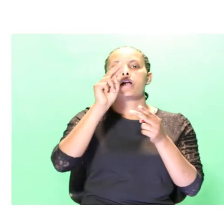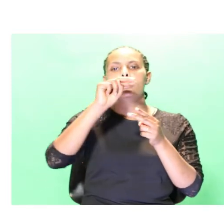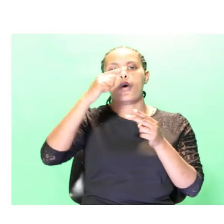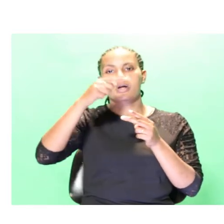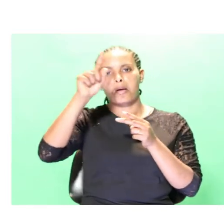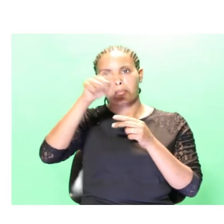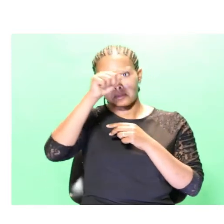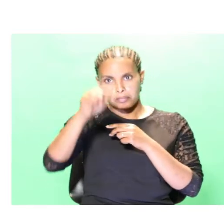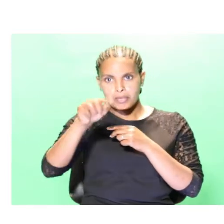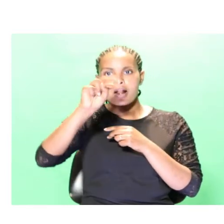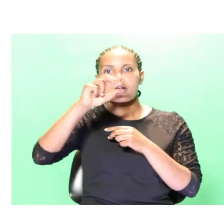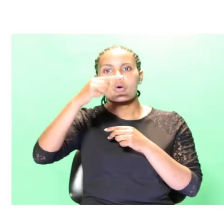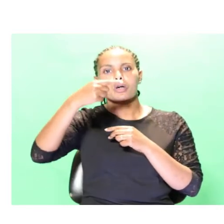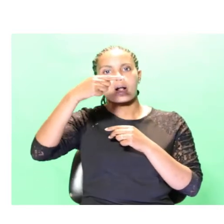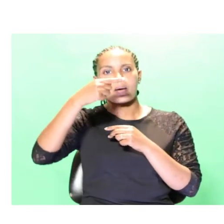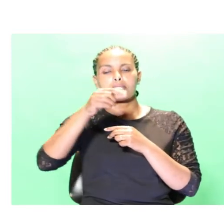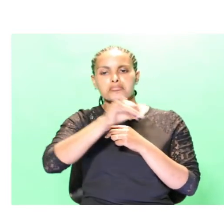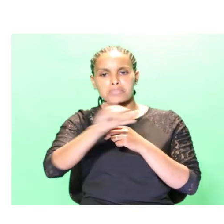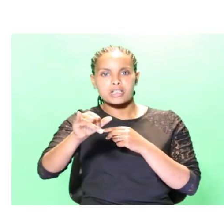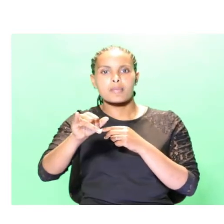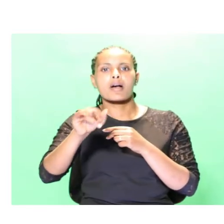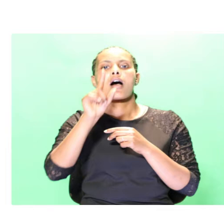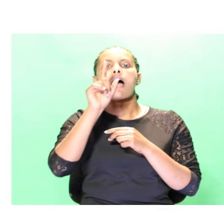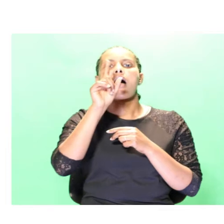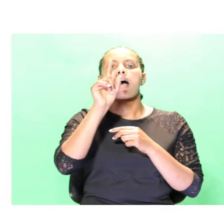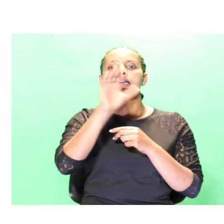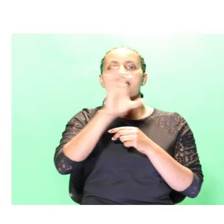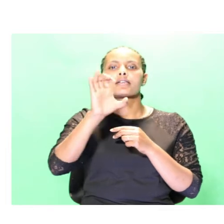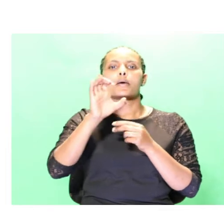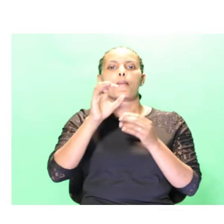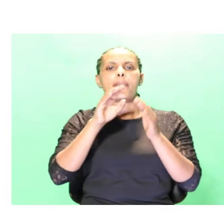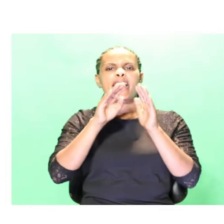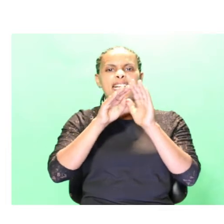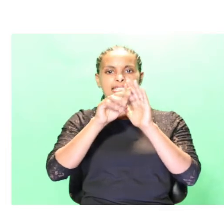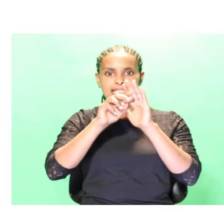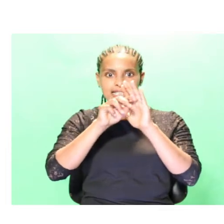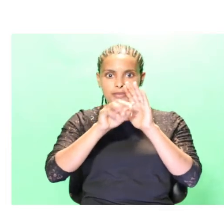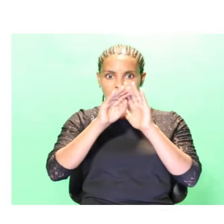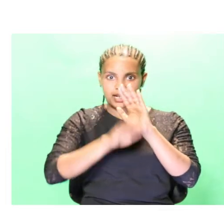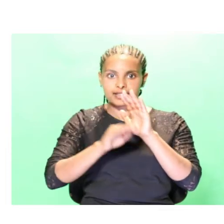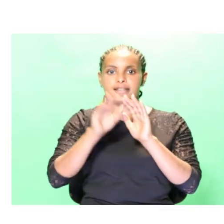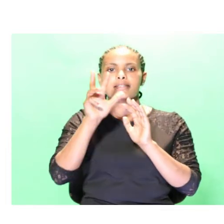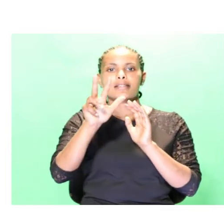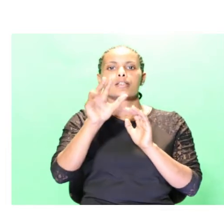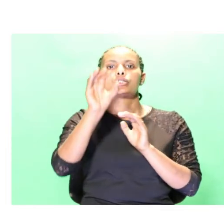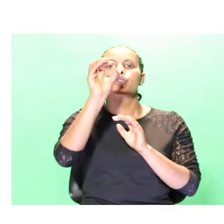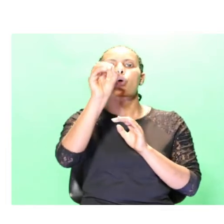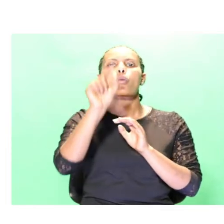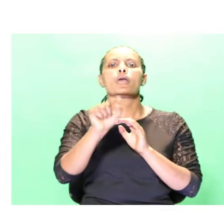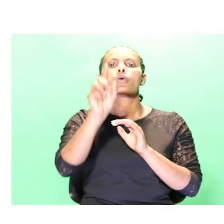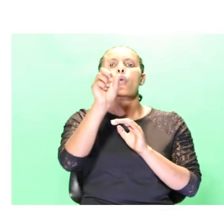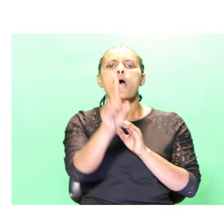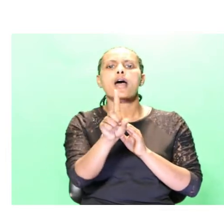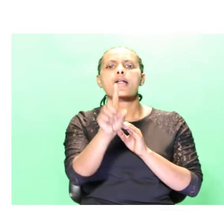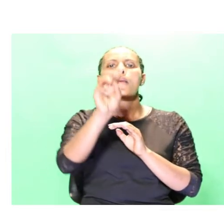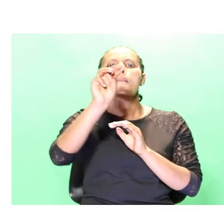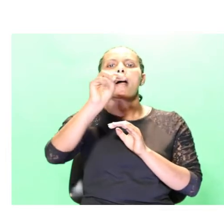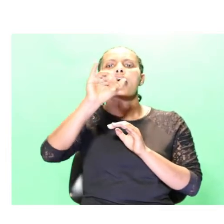by nanogram. Now this is the same as 100 times 10 raised to minus 3 is the same as